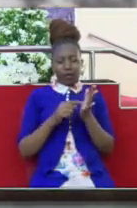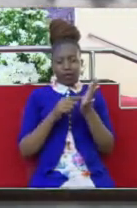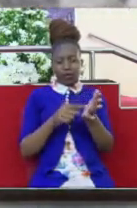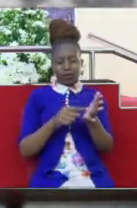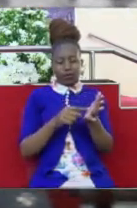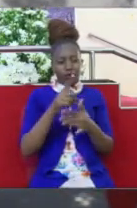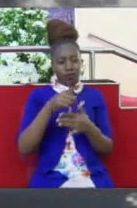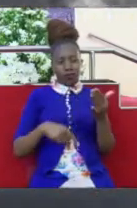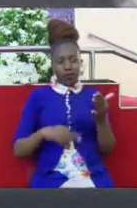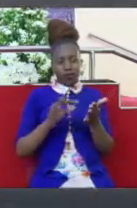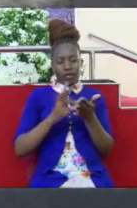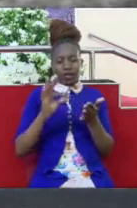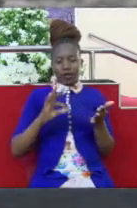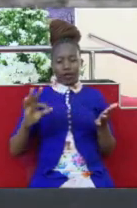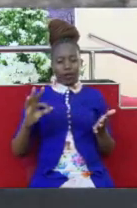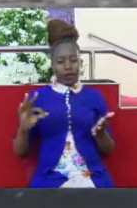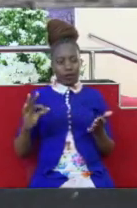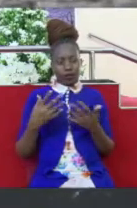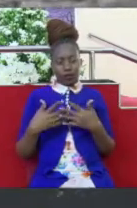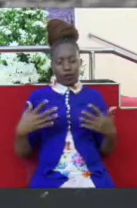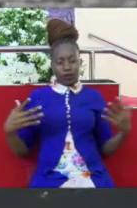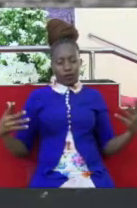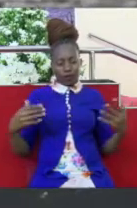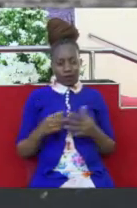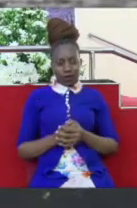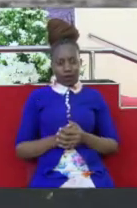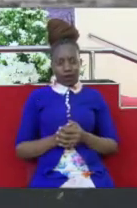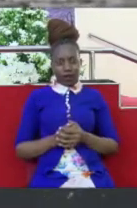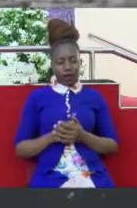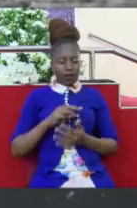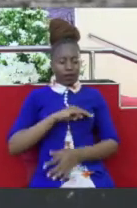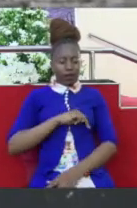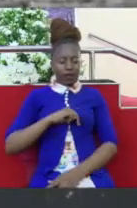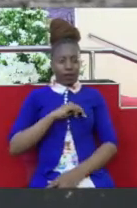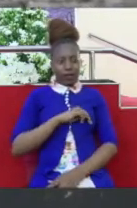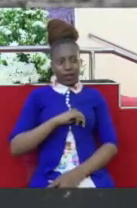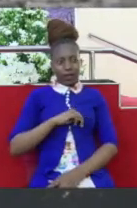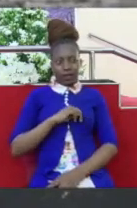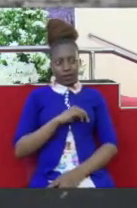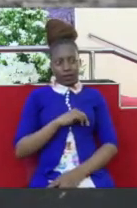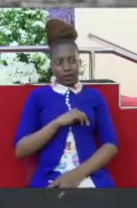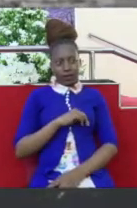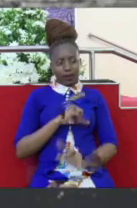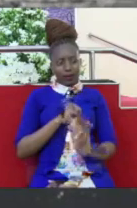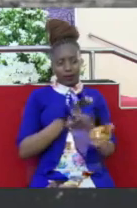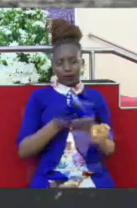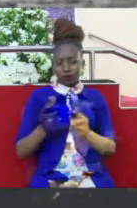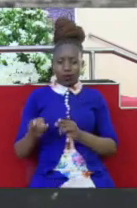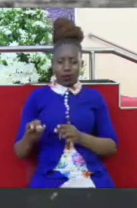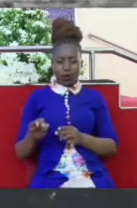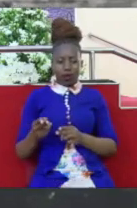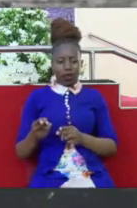a soulish response. Ile ya polisana ni ya huruma tu. It comes out of your brain. Inakuja tu kwa akili. Your mind, your will,